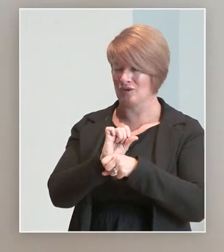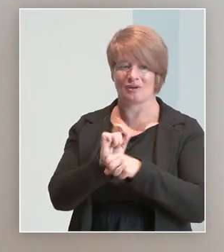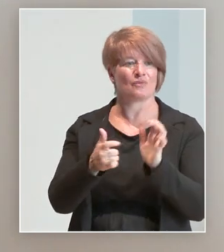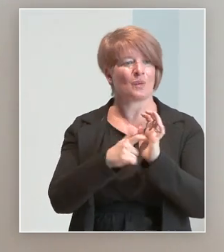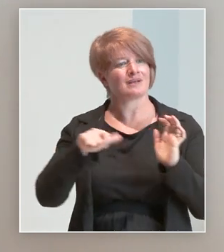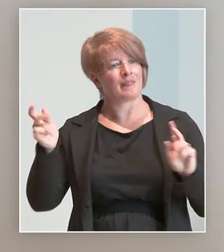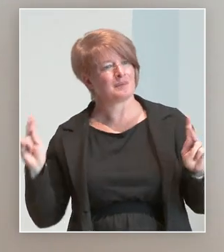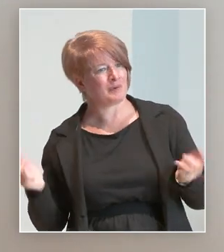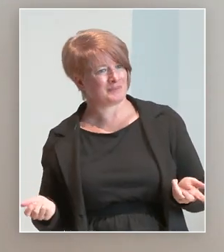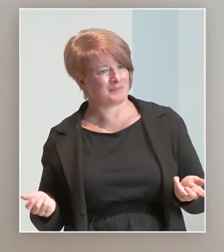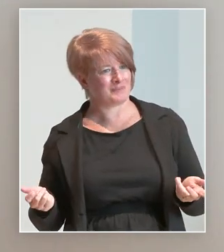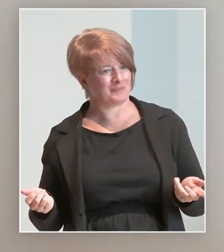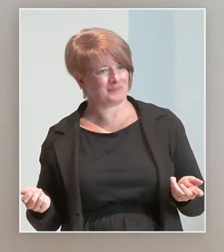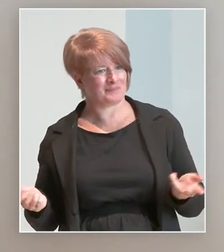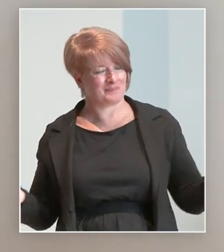requires others.